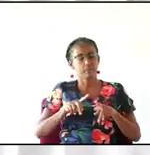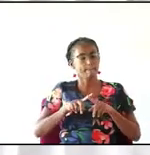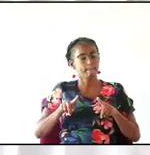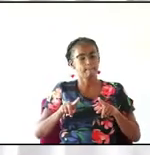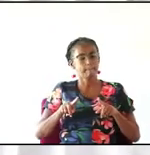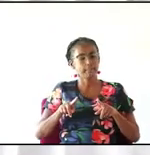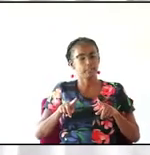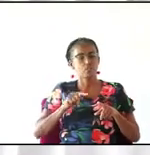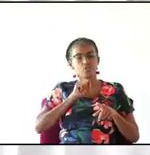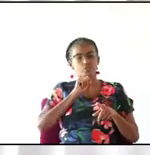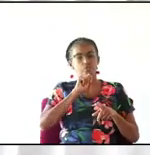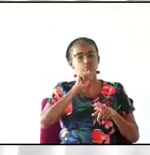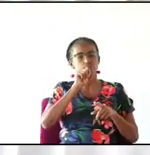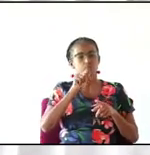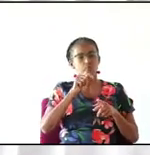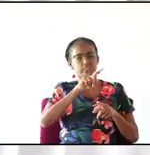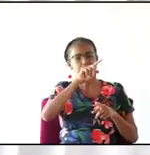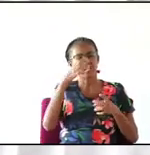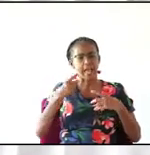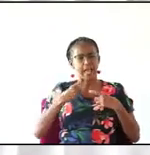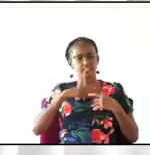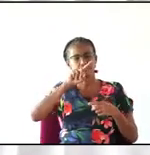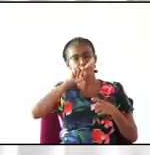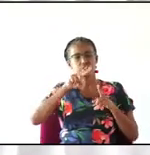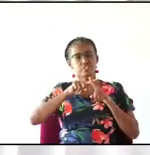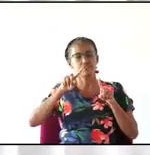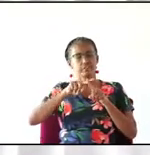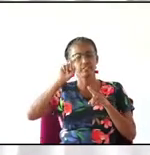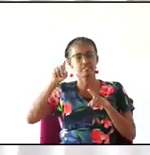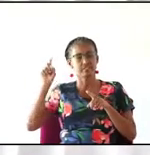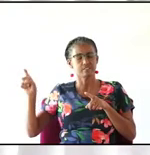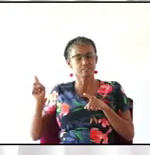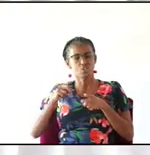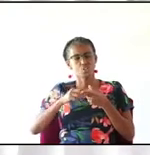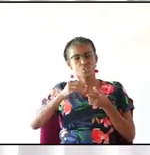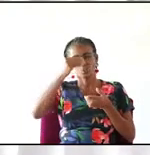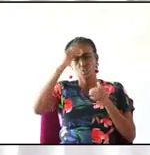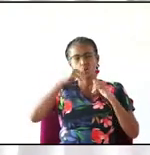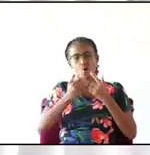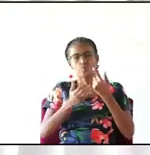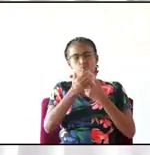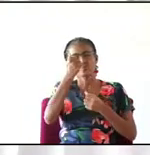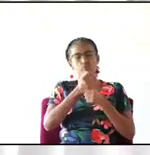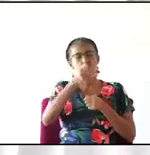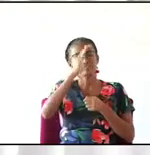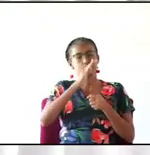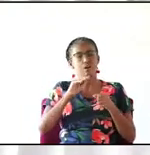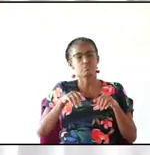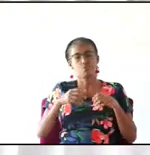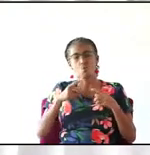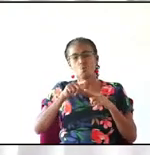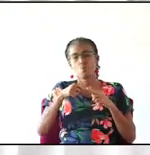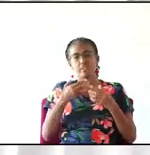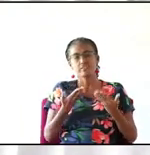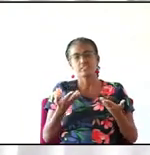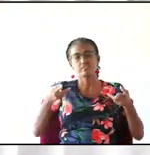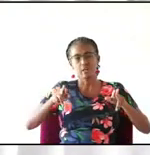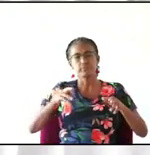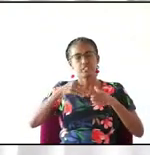But the true test of when you know whether or not you trust God is when things are happening in your life and you have to completely depend on